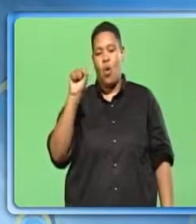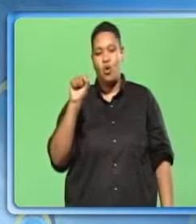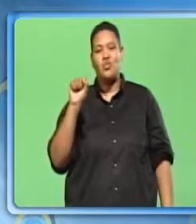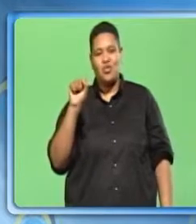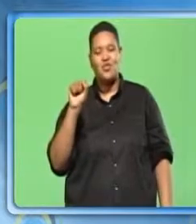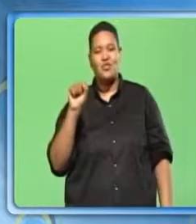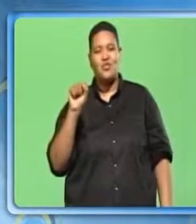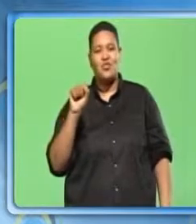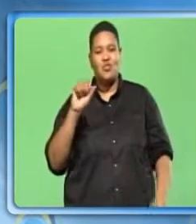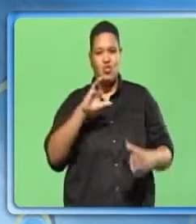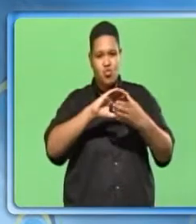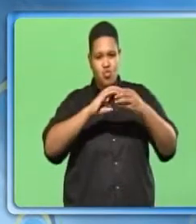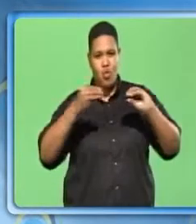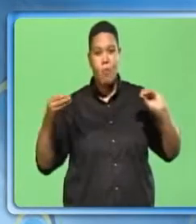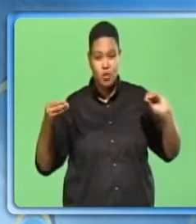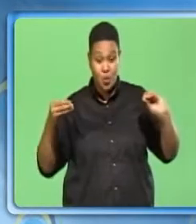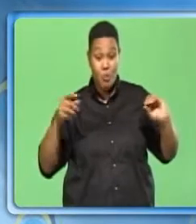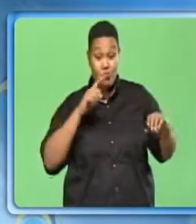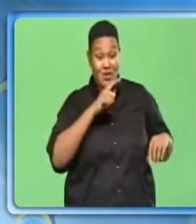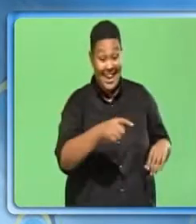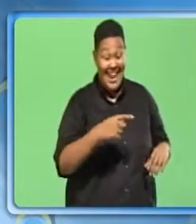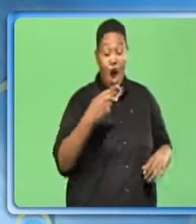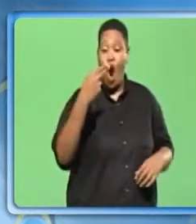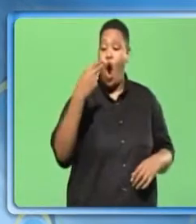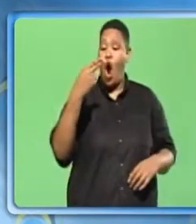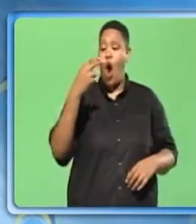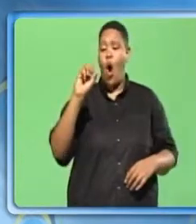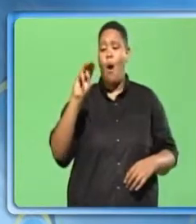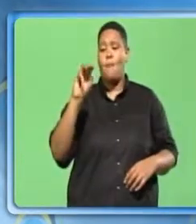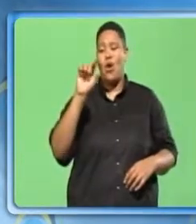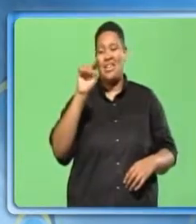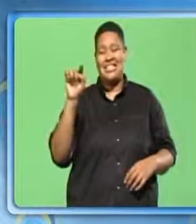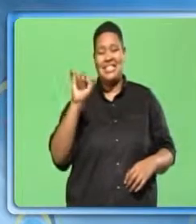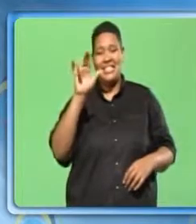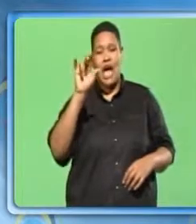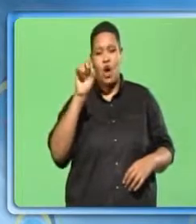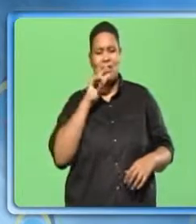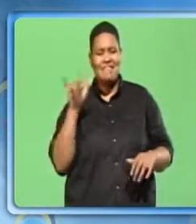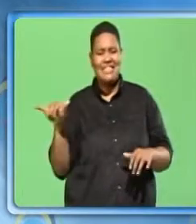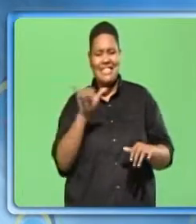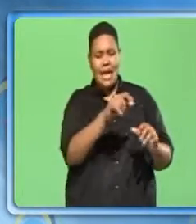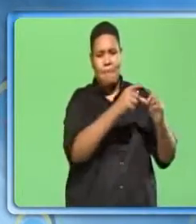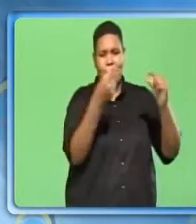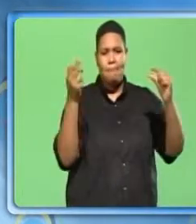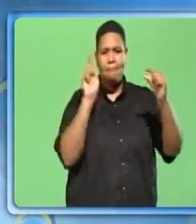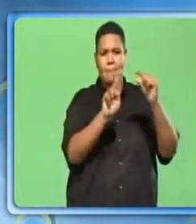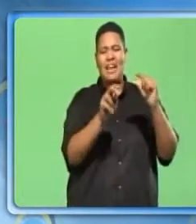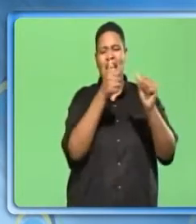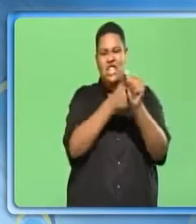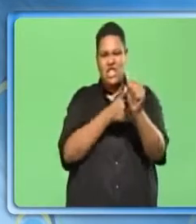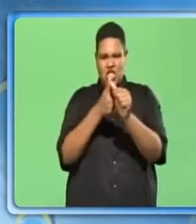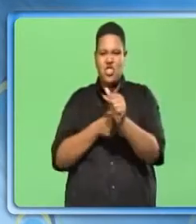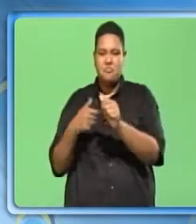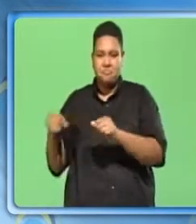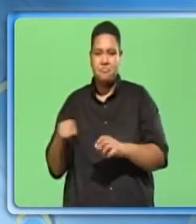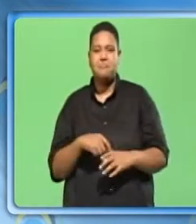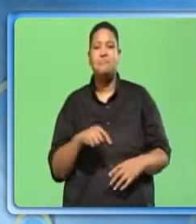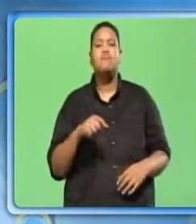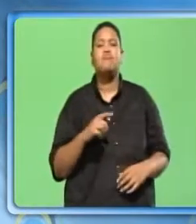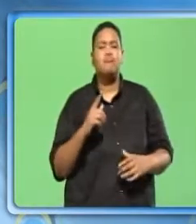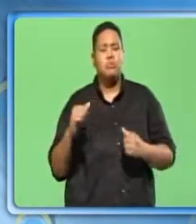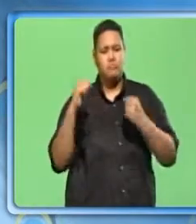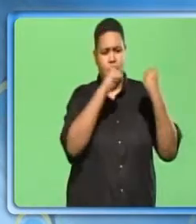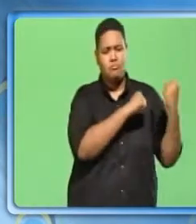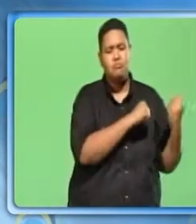Homozygous, the locus has the same allele on each of the homologous chromosomes. Dominant, the allele